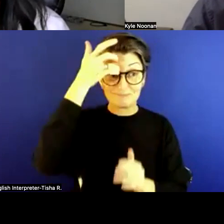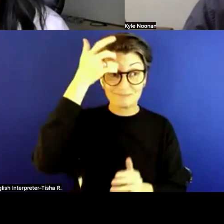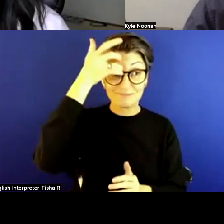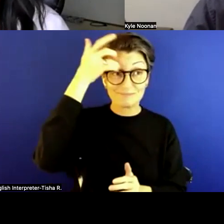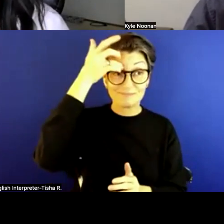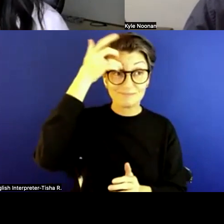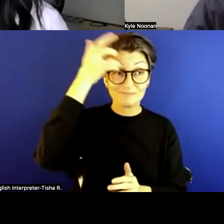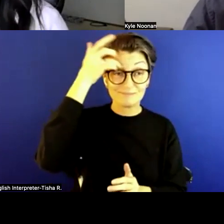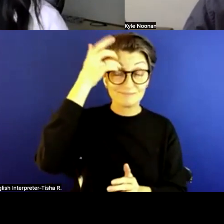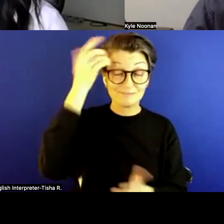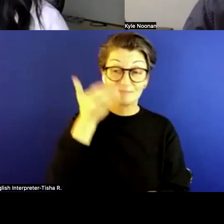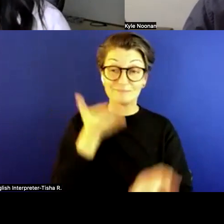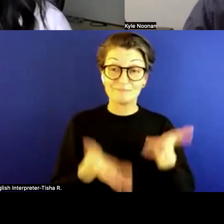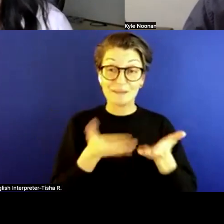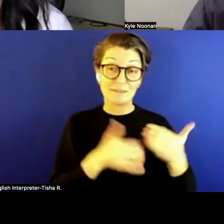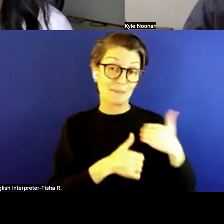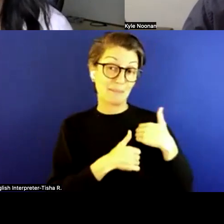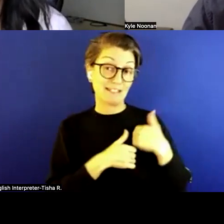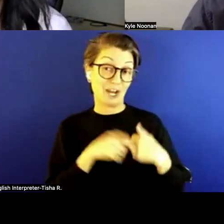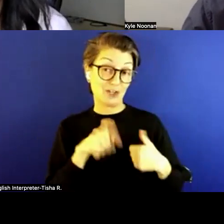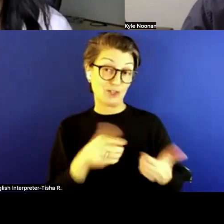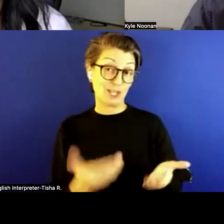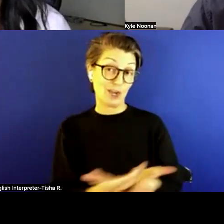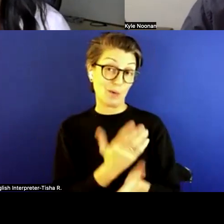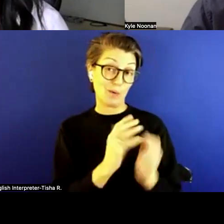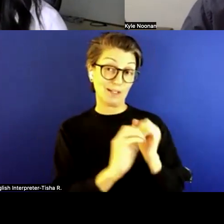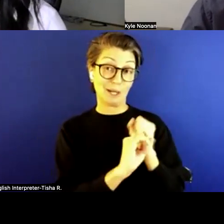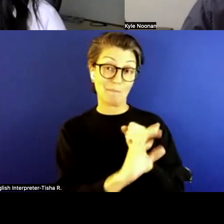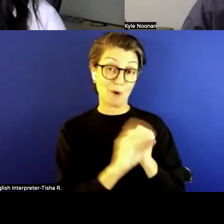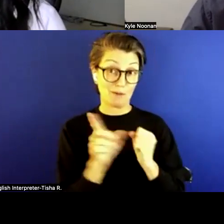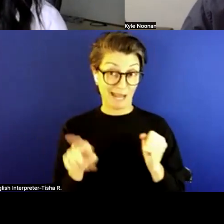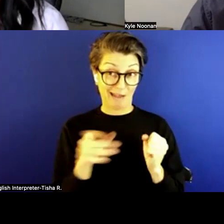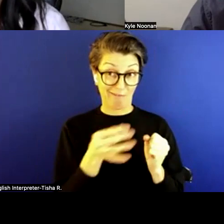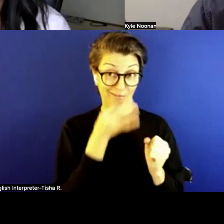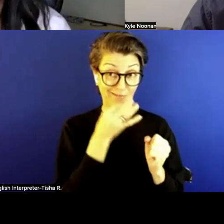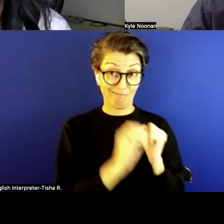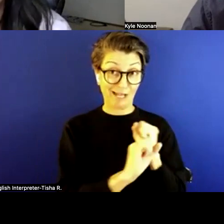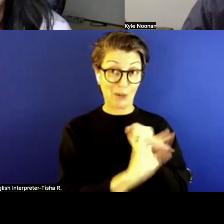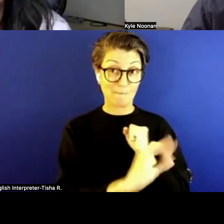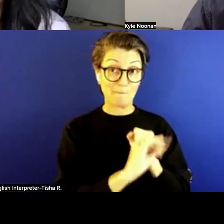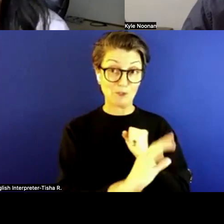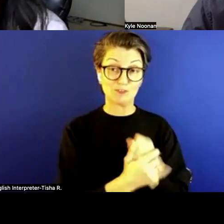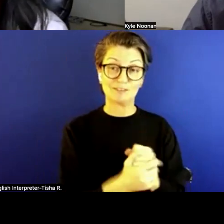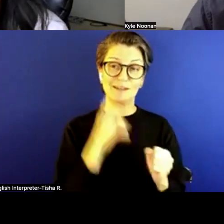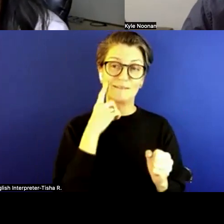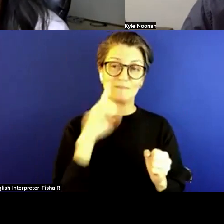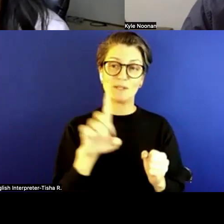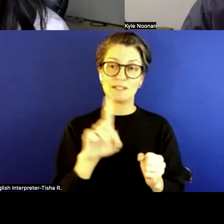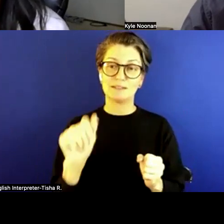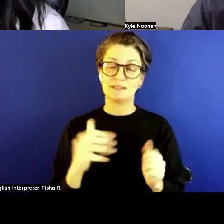Absolutely. Maybe the military should do the new commercials. They seem to be really good at that for the disability